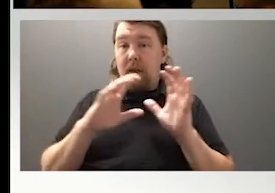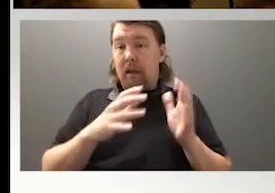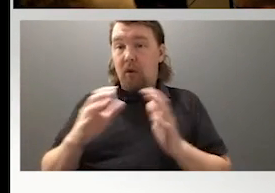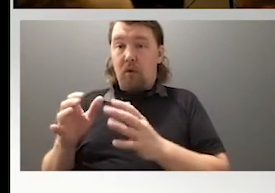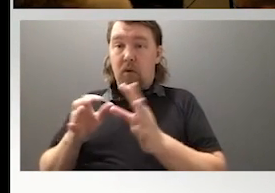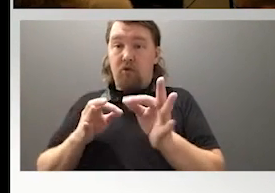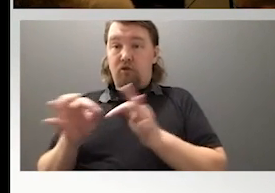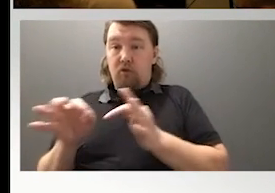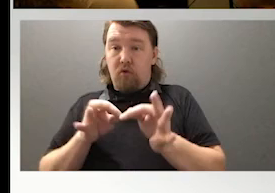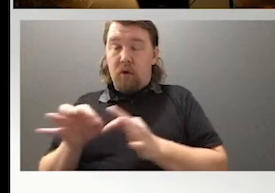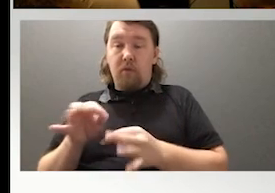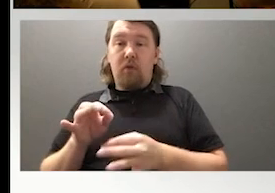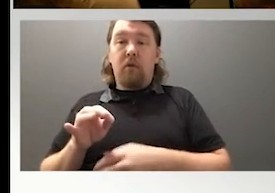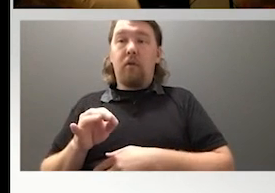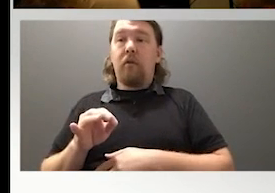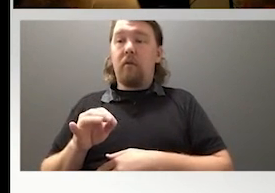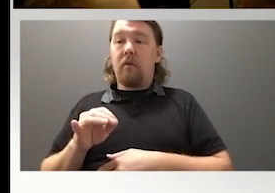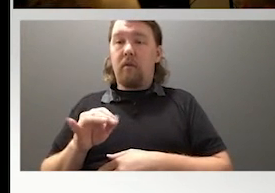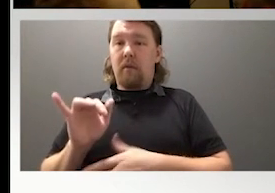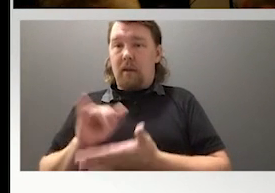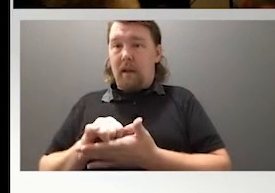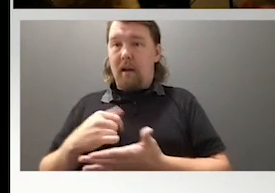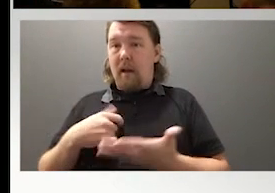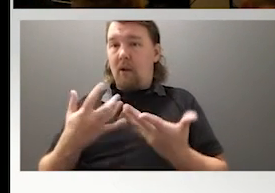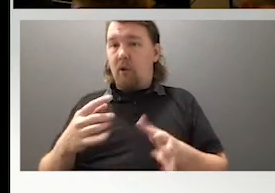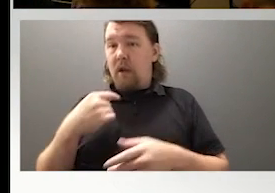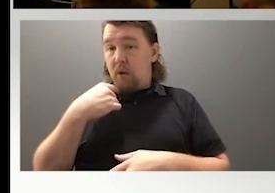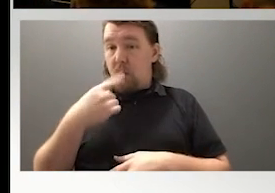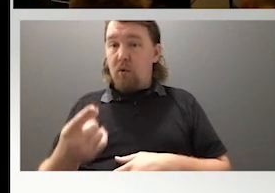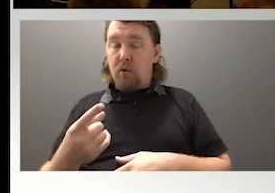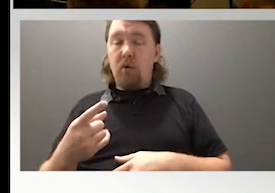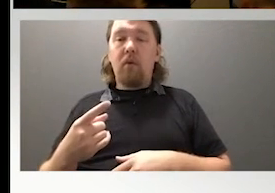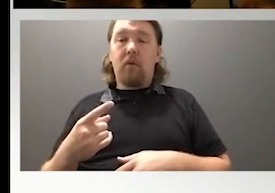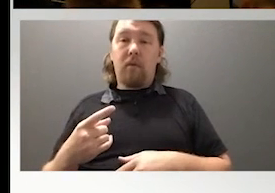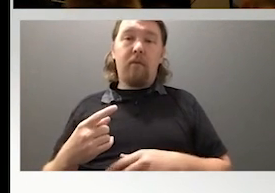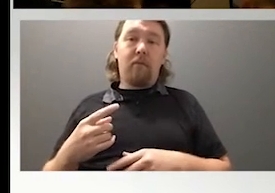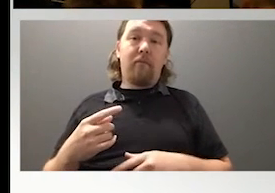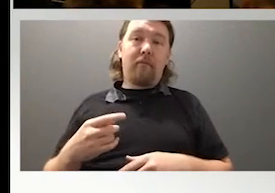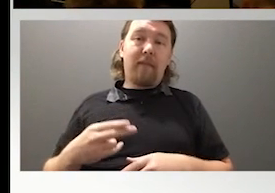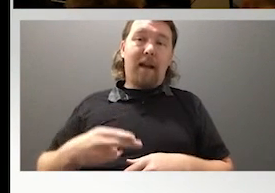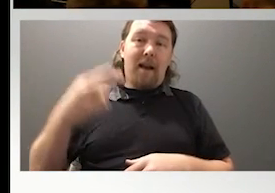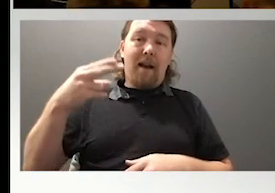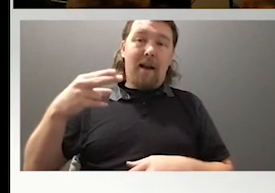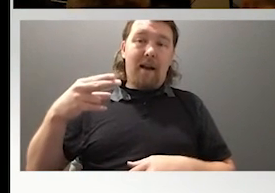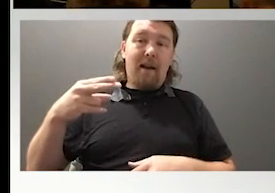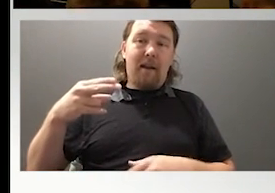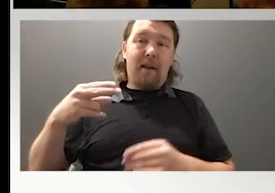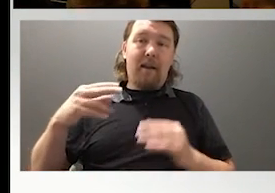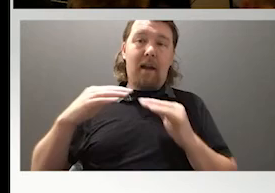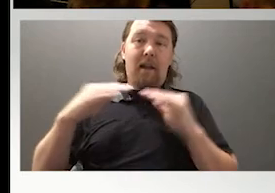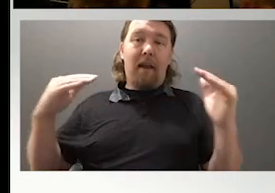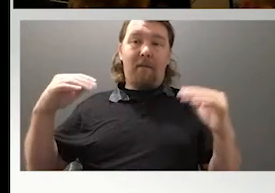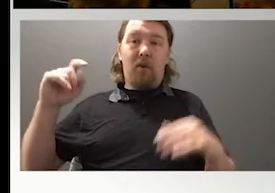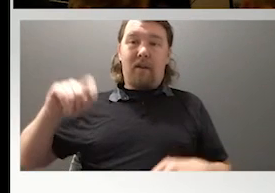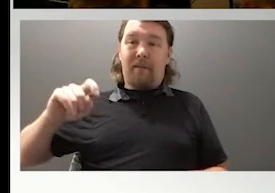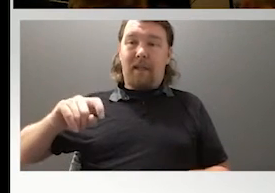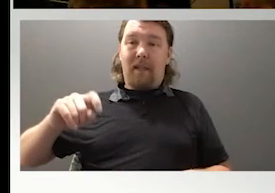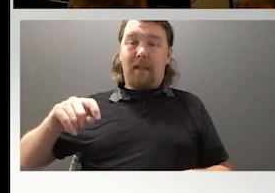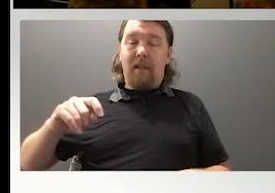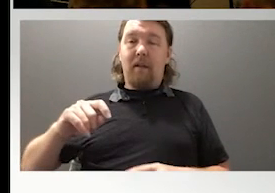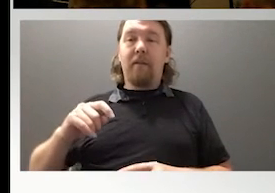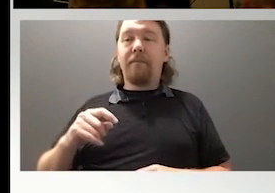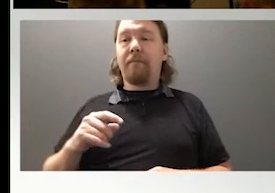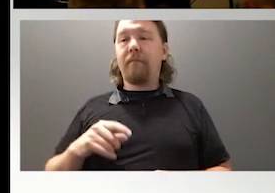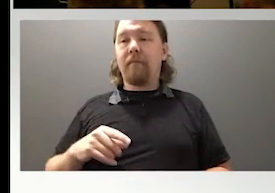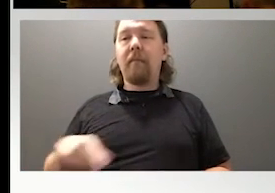that I told you earlier, are at high need, have a higher level of need, and those are the ones